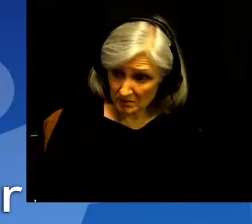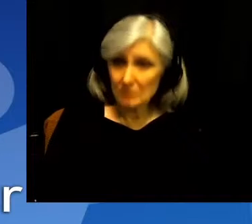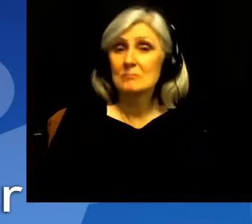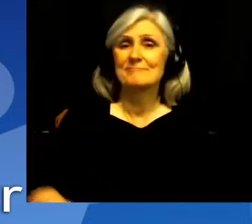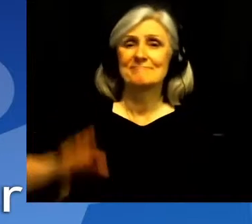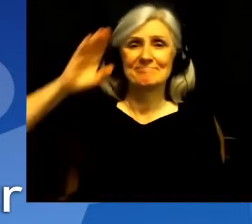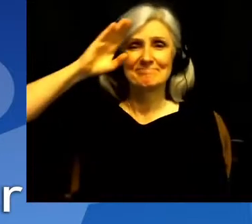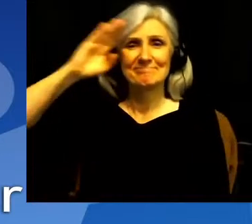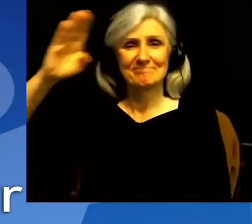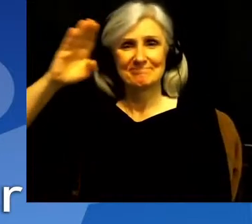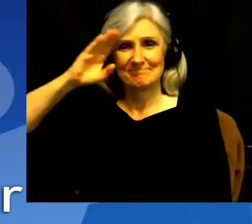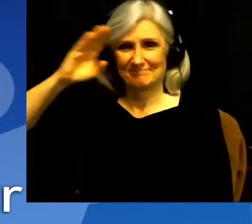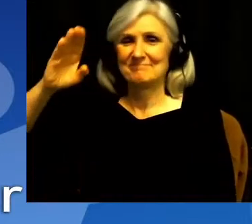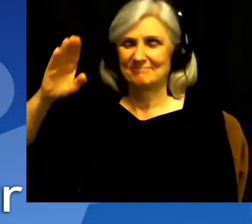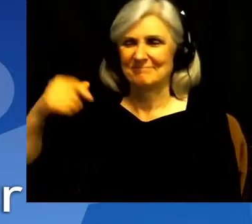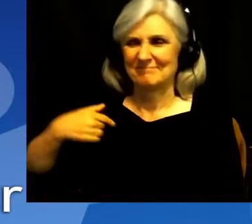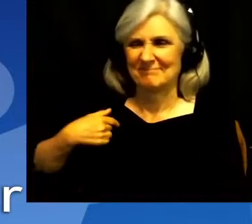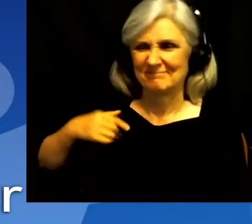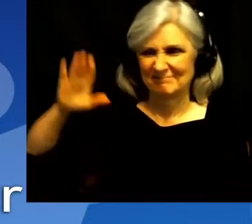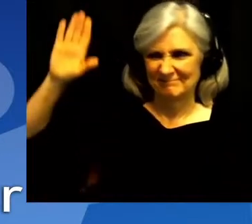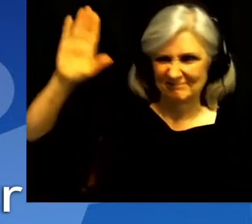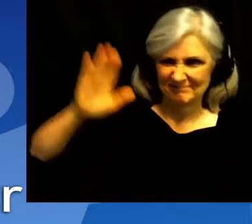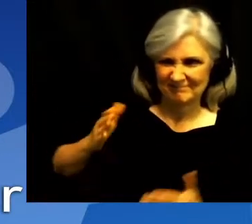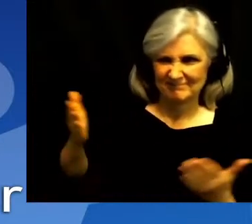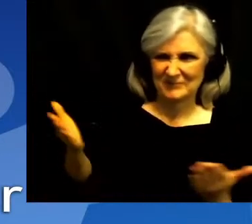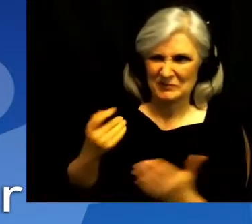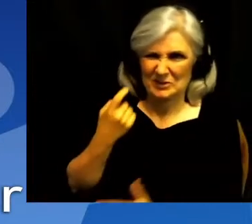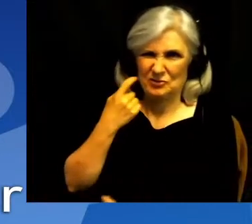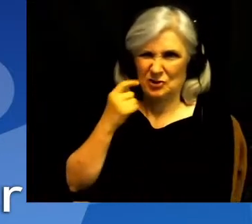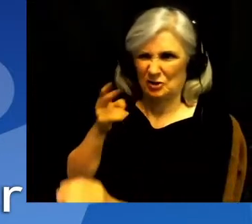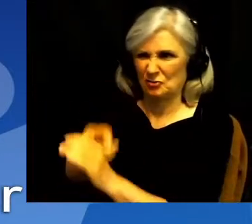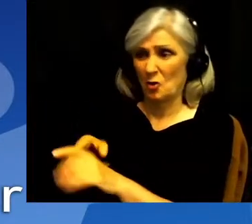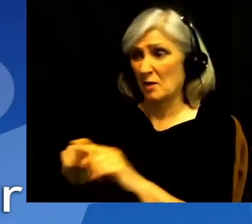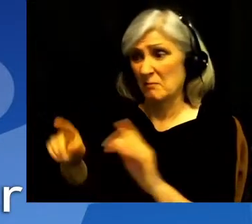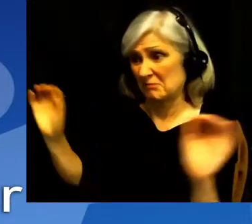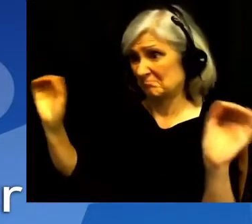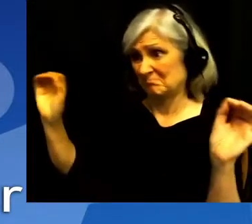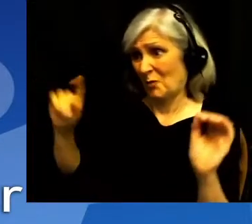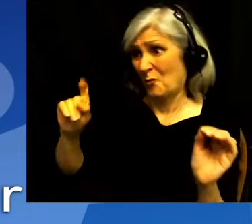Hi there, this is Todd from the AP. I just got on, but I have no questions. Thanks.